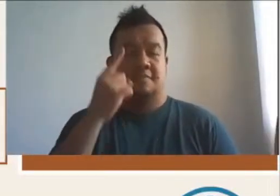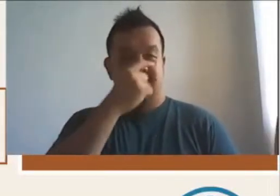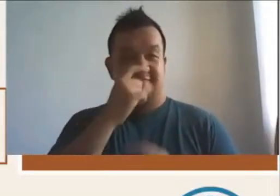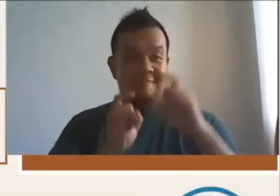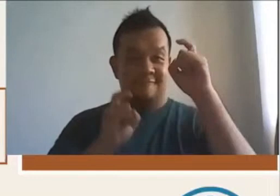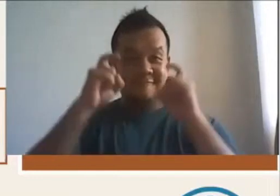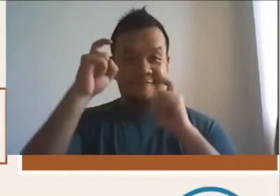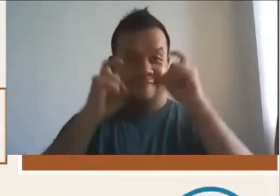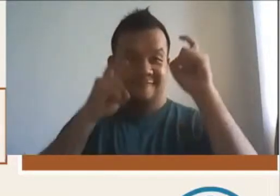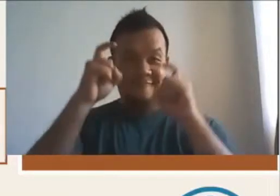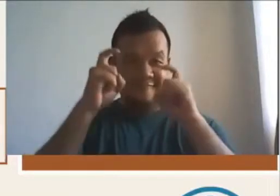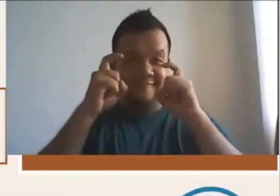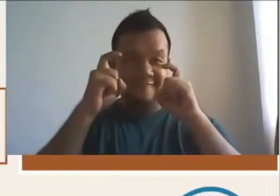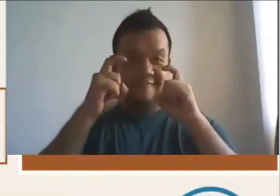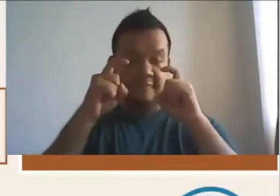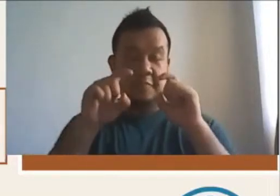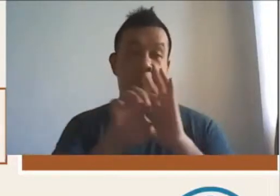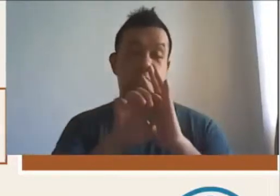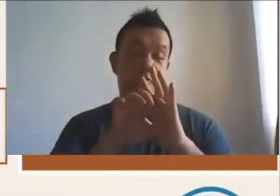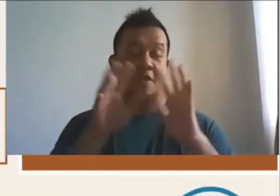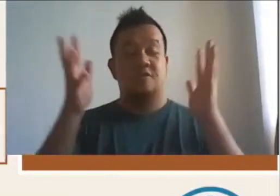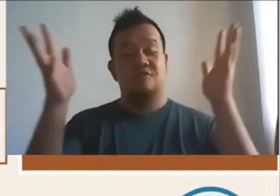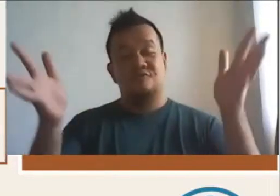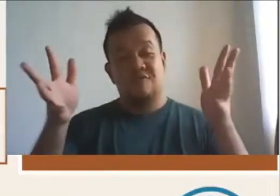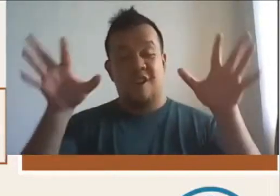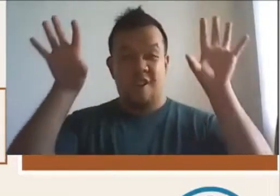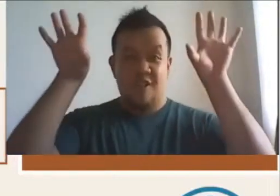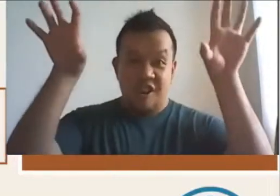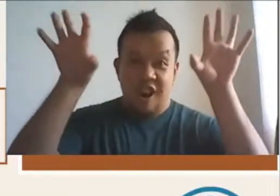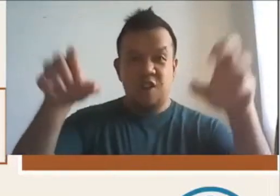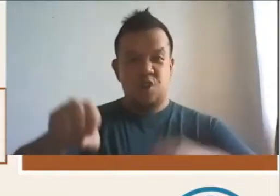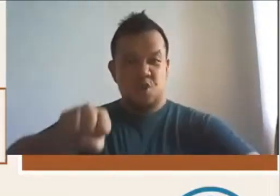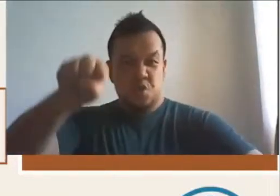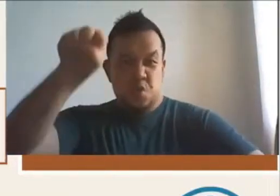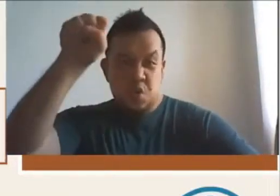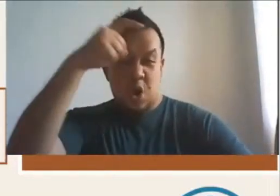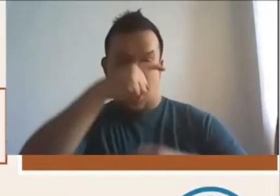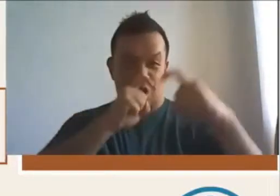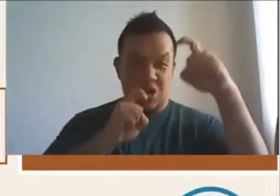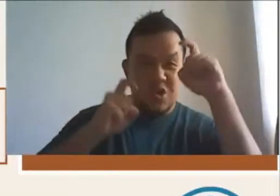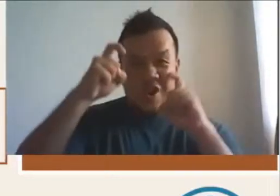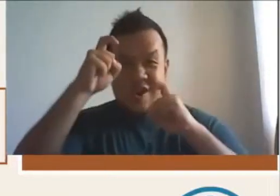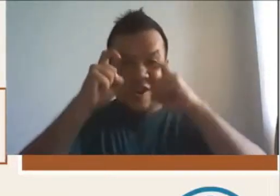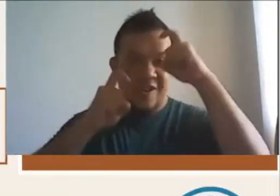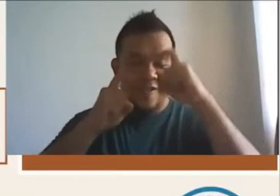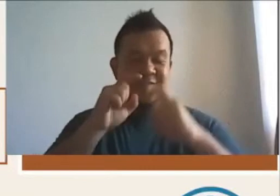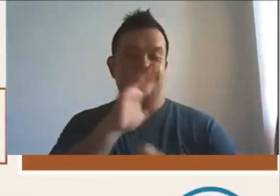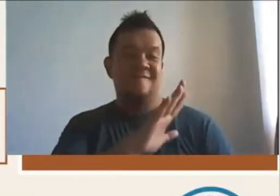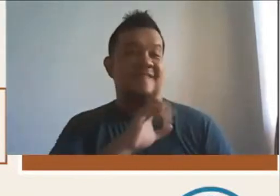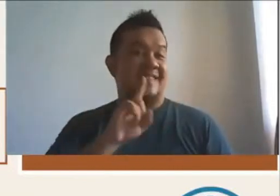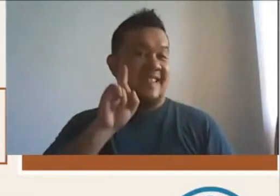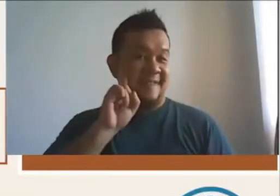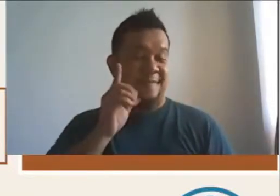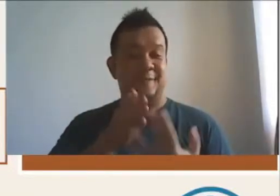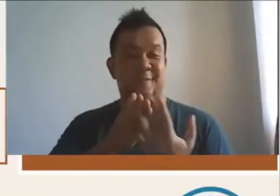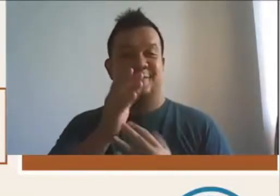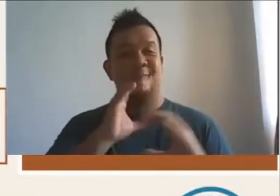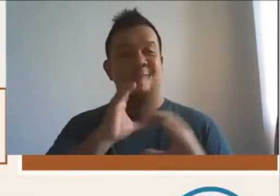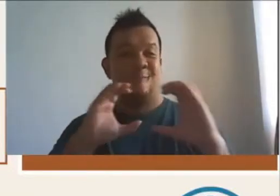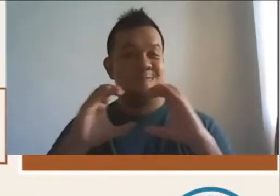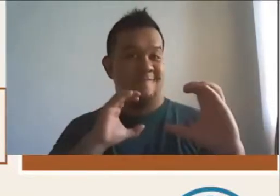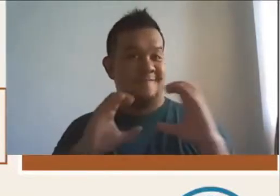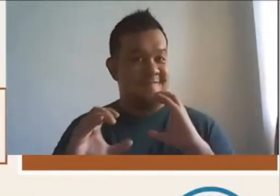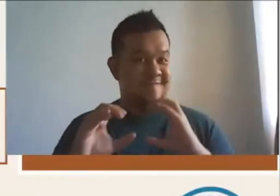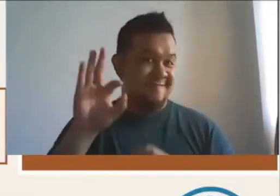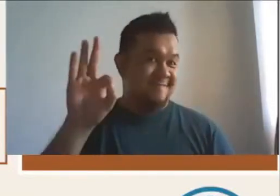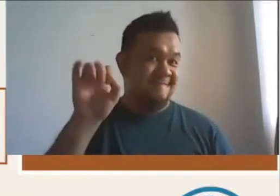communication. Kaya nagkukwento kami about ghosts and stuff. We use facial expression to emphasize our communication.